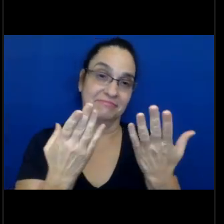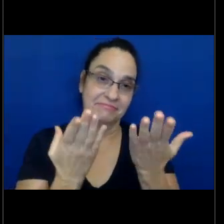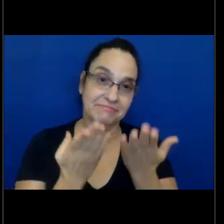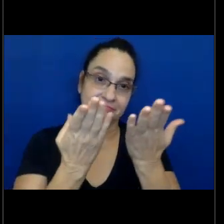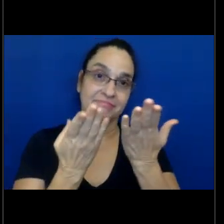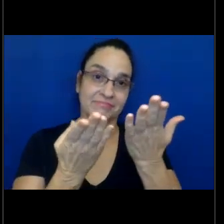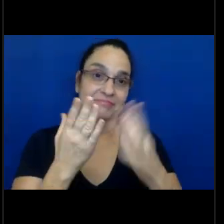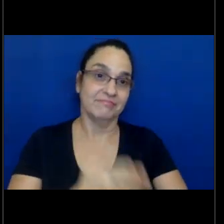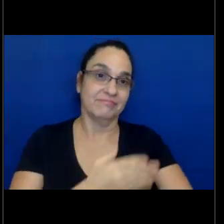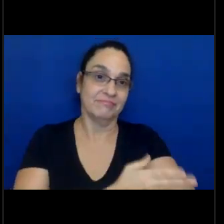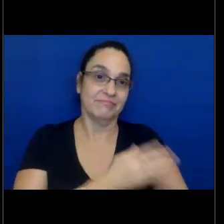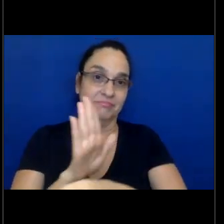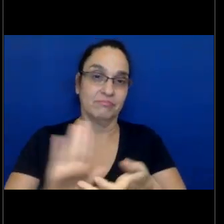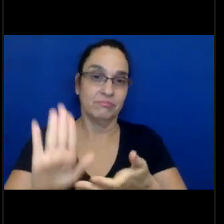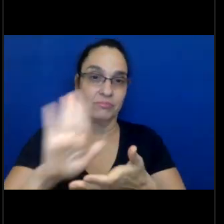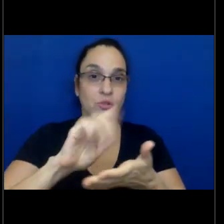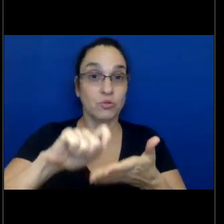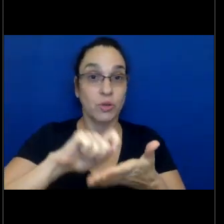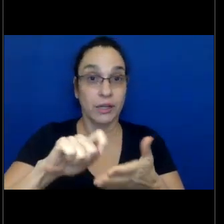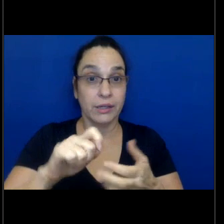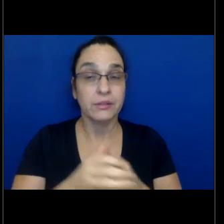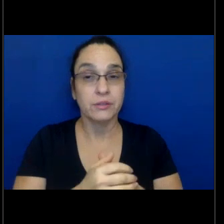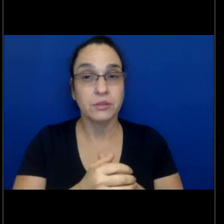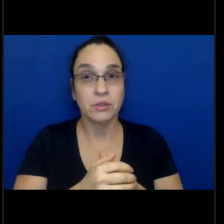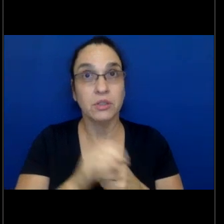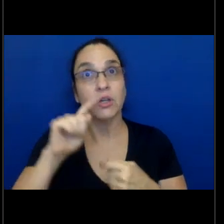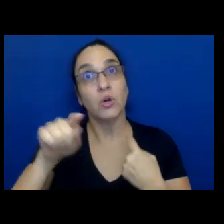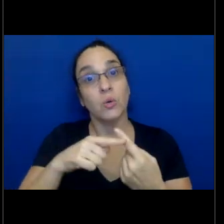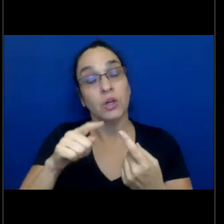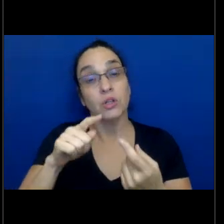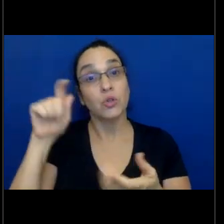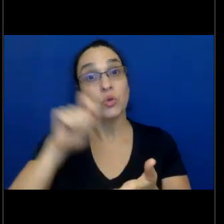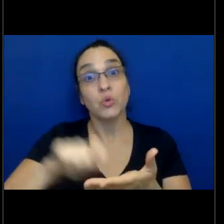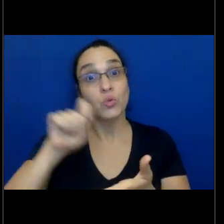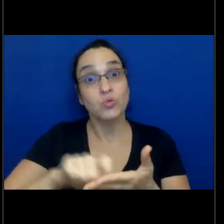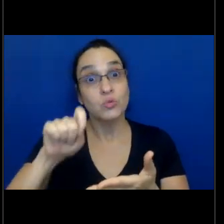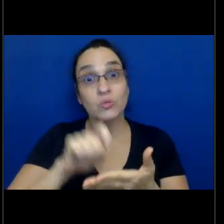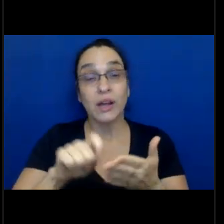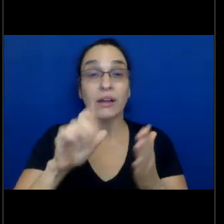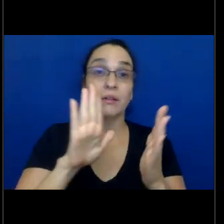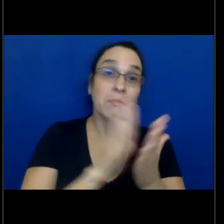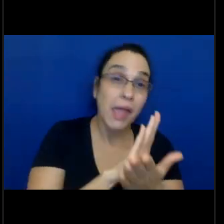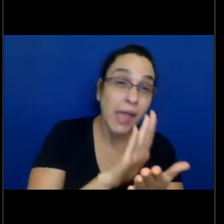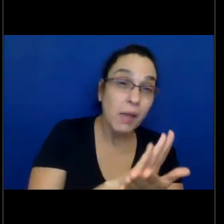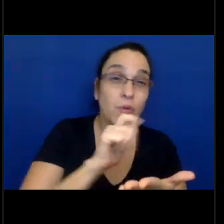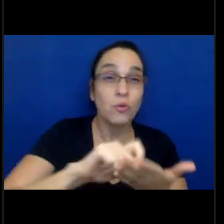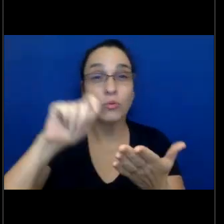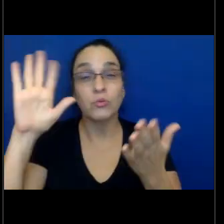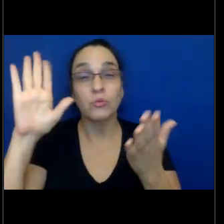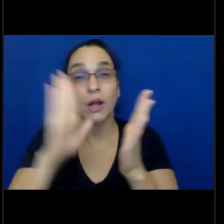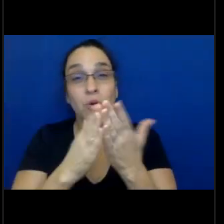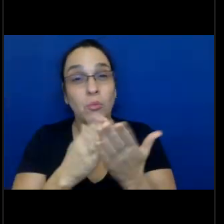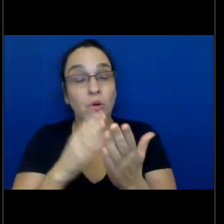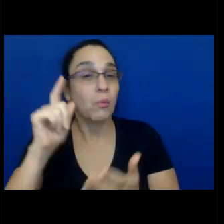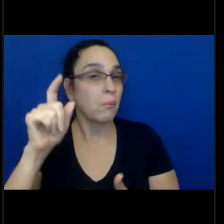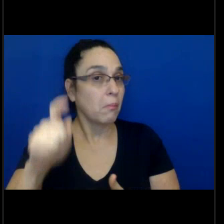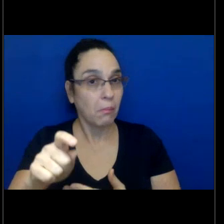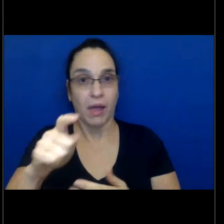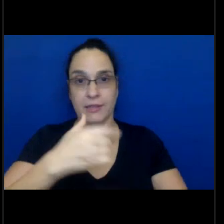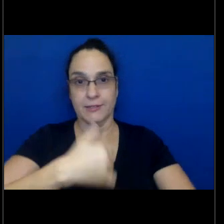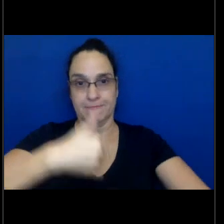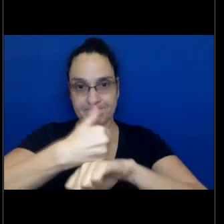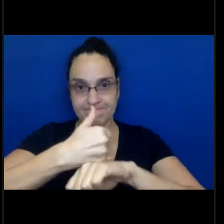you have to, when you write something, could be a paper, could be a book, you have to have a story. And of course, how you tell the